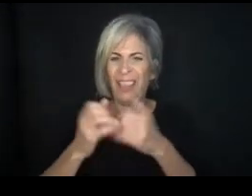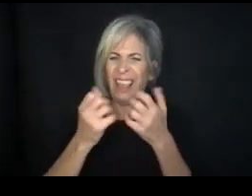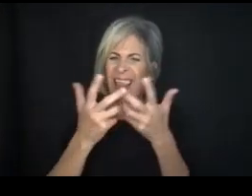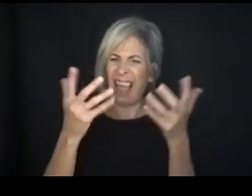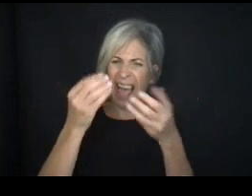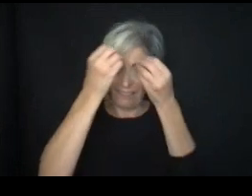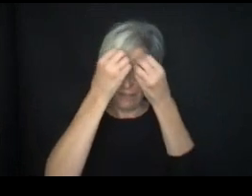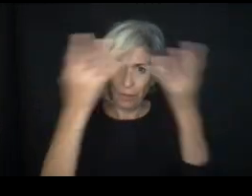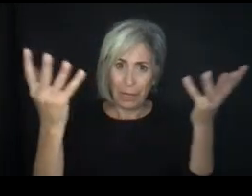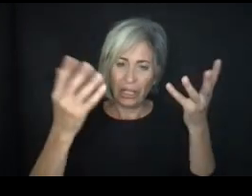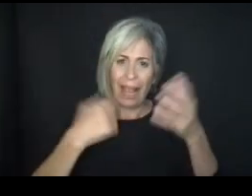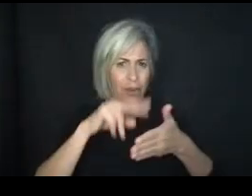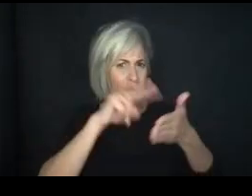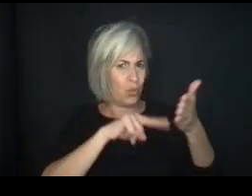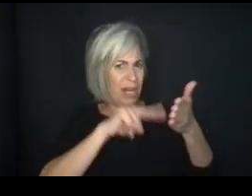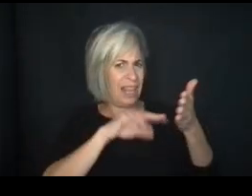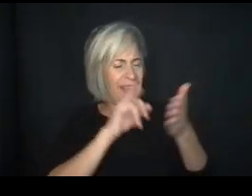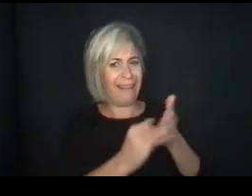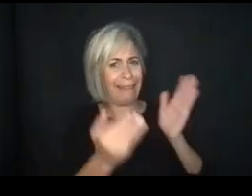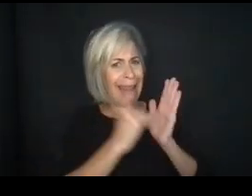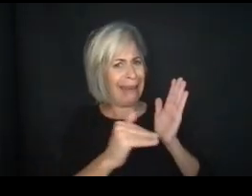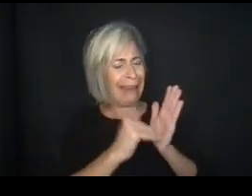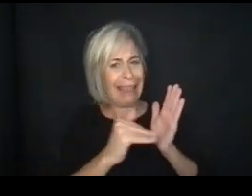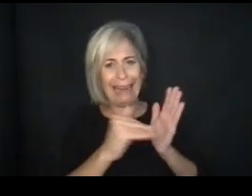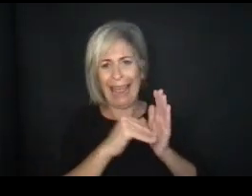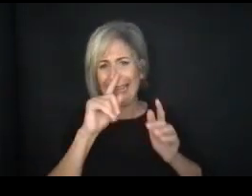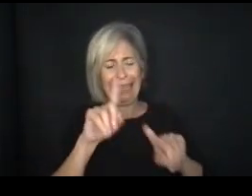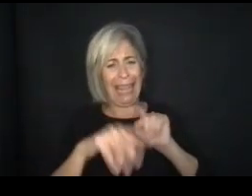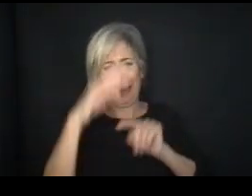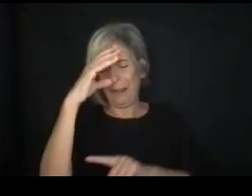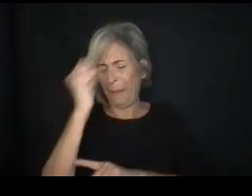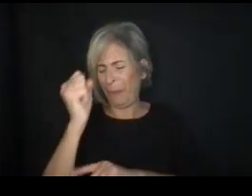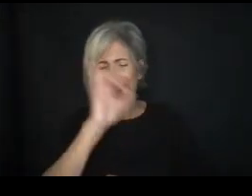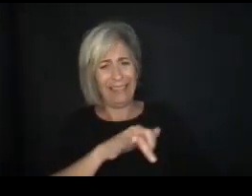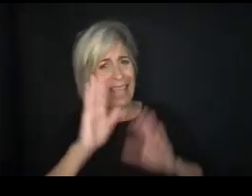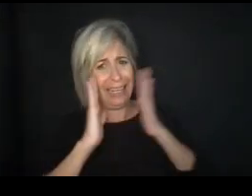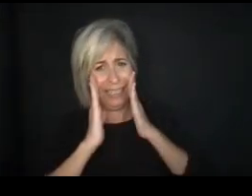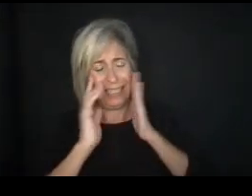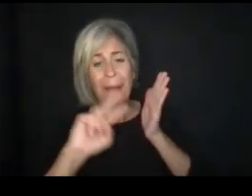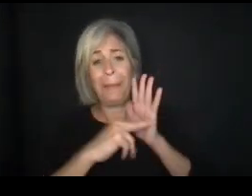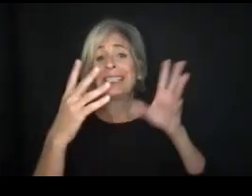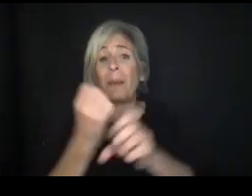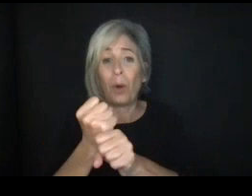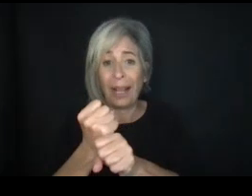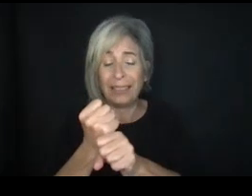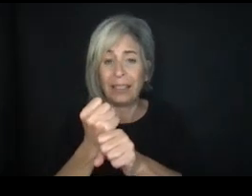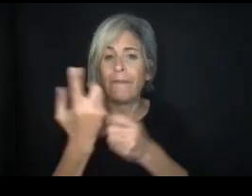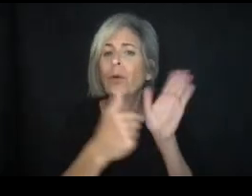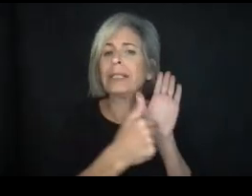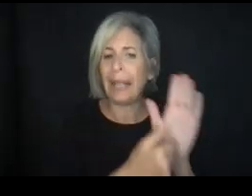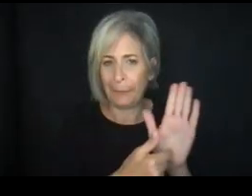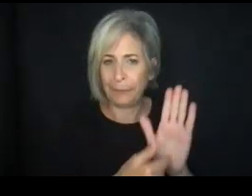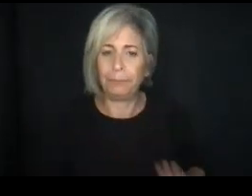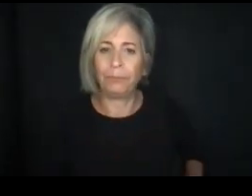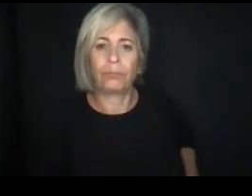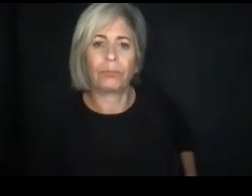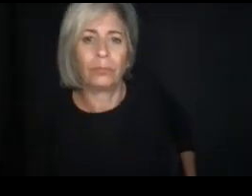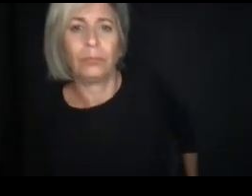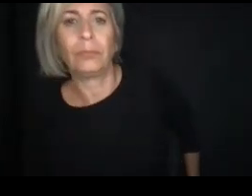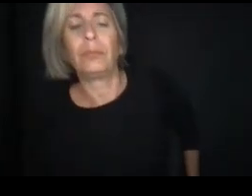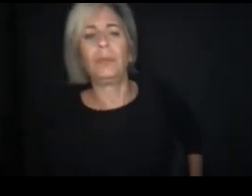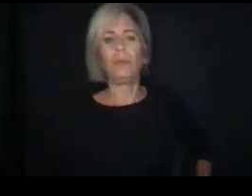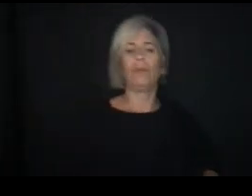information, and I had to read that because there's no way that I was going to memorize it. What it means is, like, let's take, for example, we